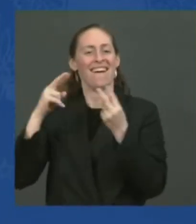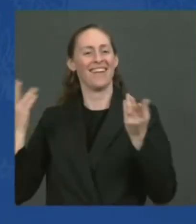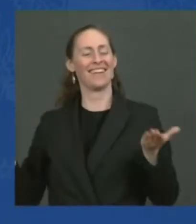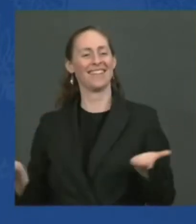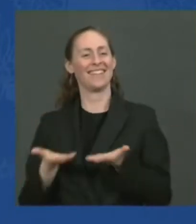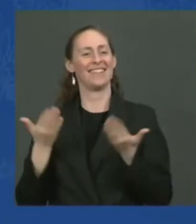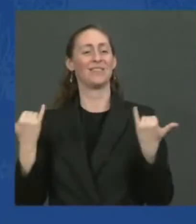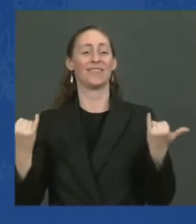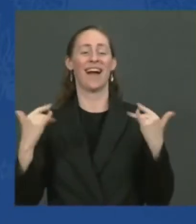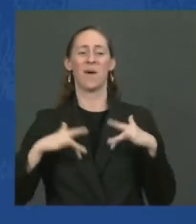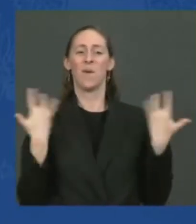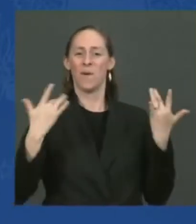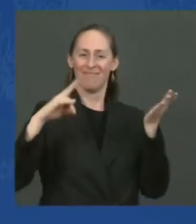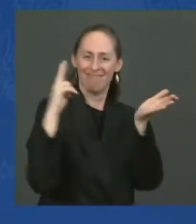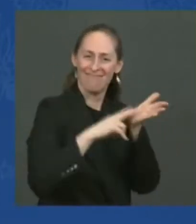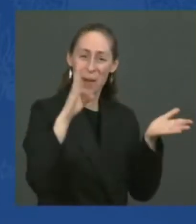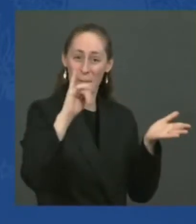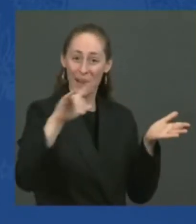a bill?